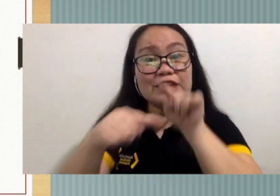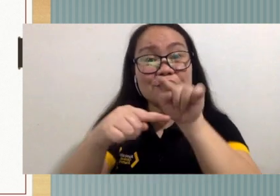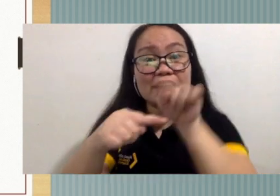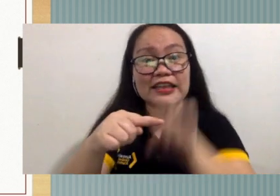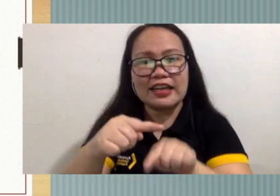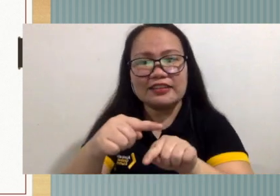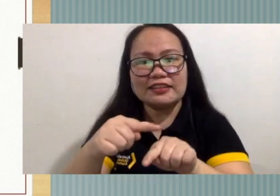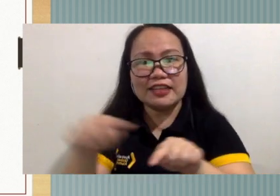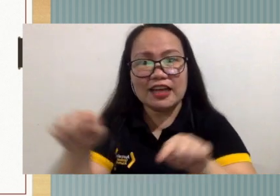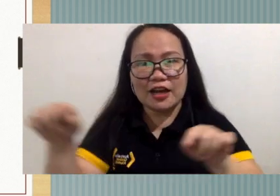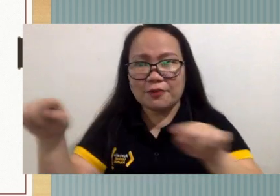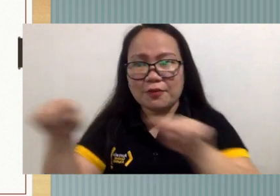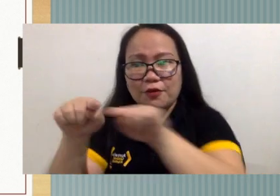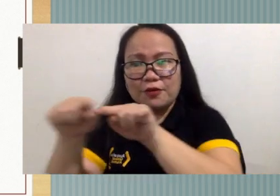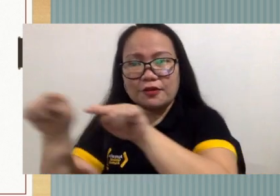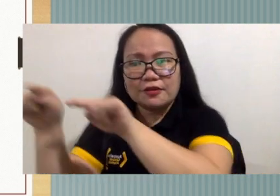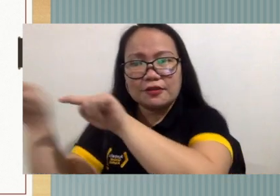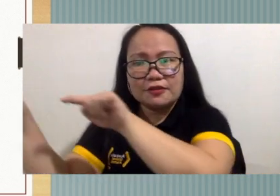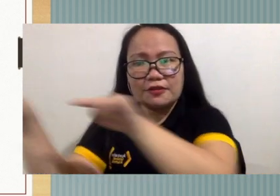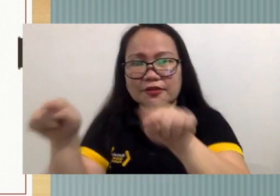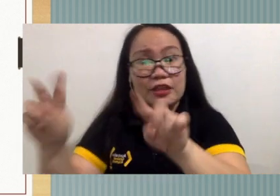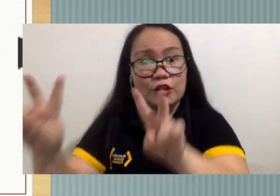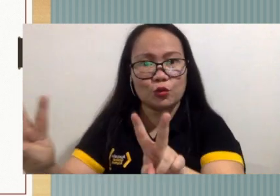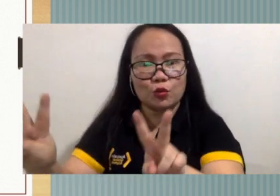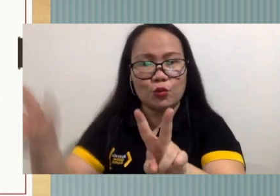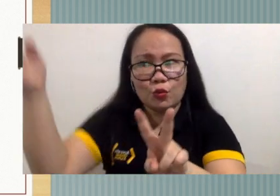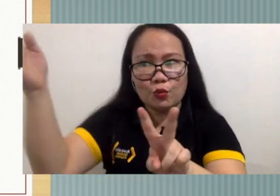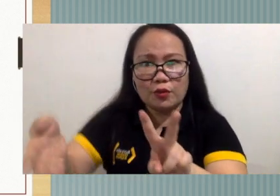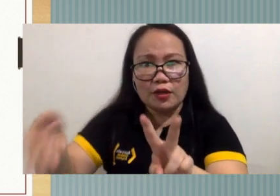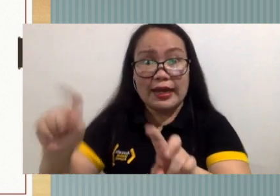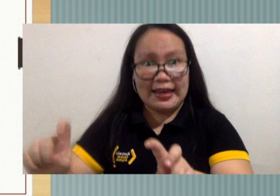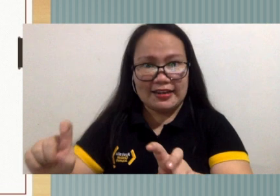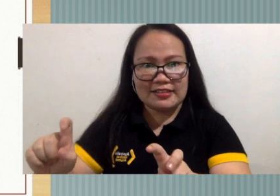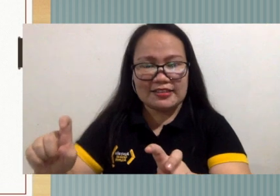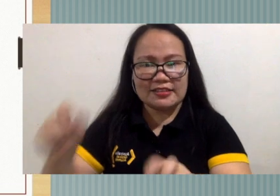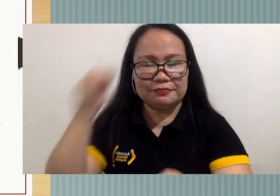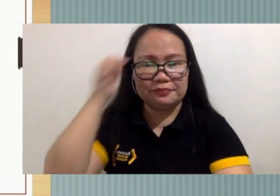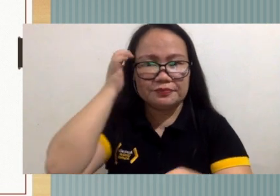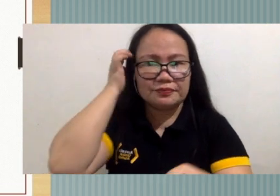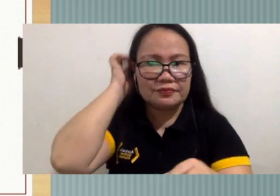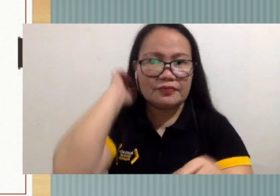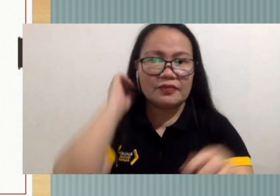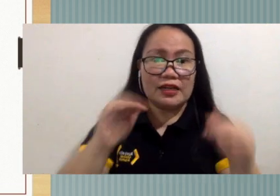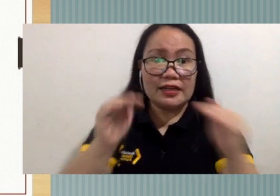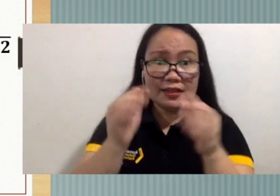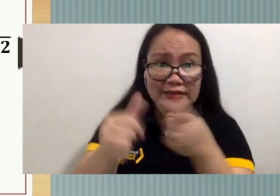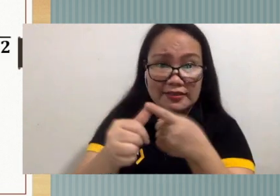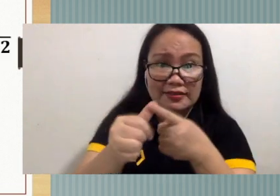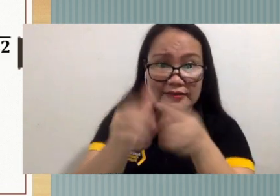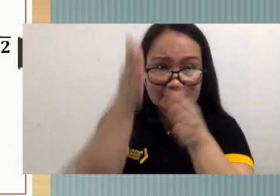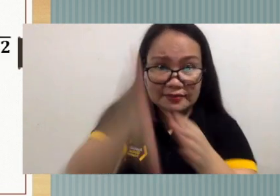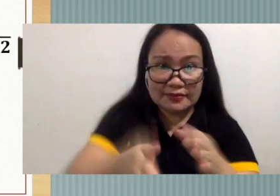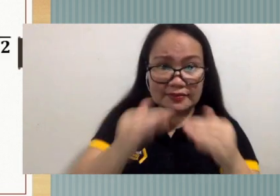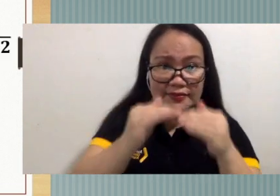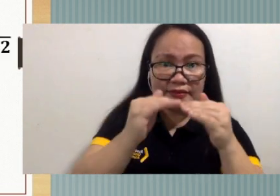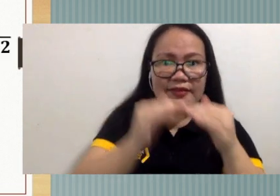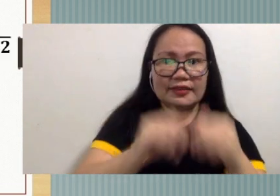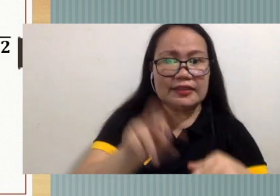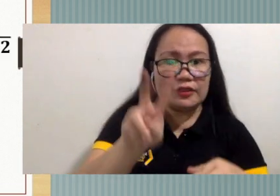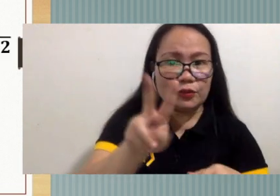Kasi, dinivide lang natin sila both sides by 2. On our second equation, we